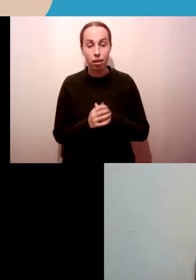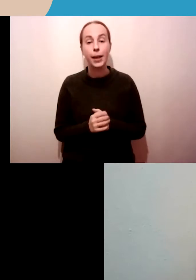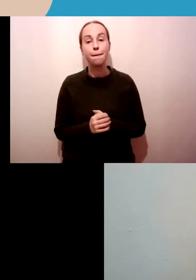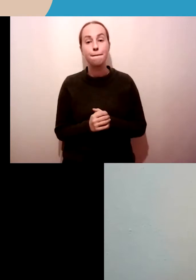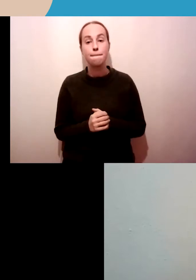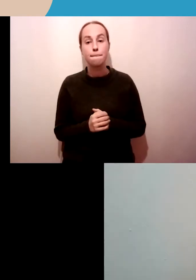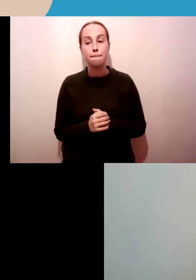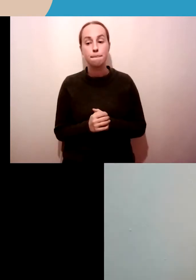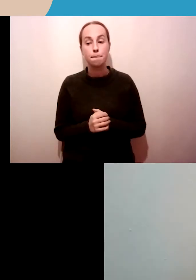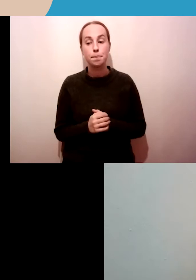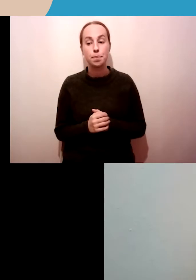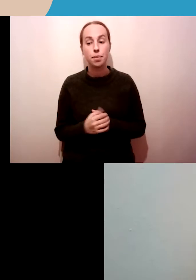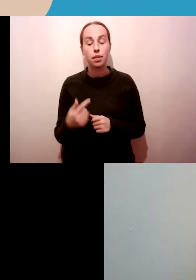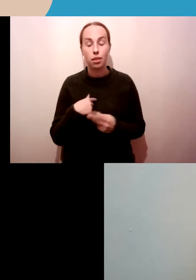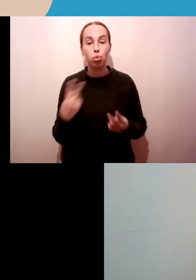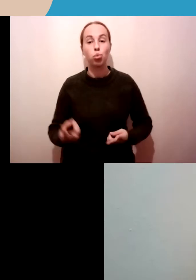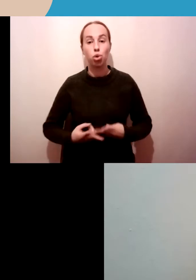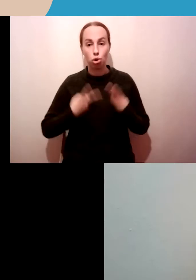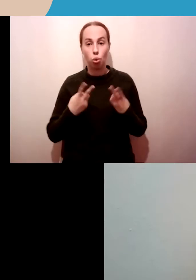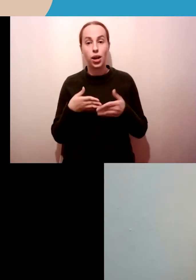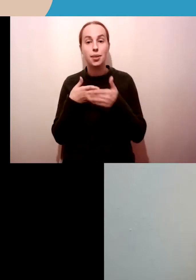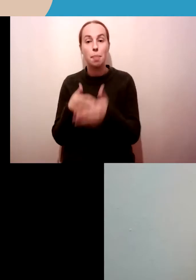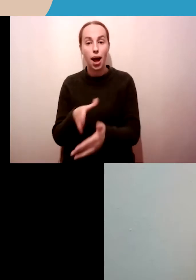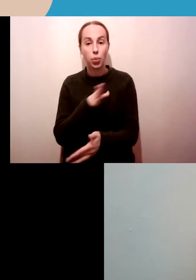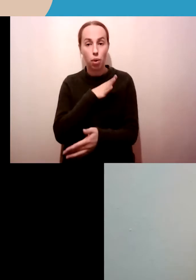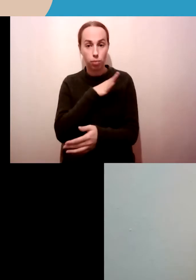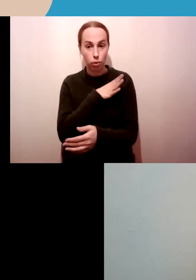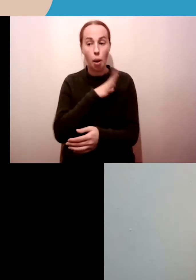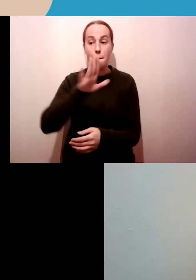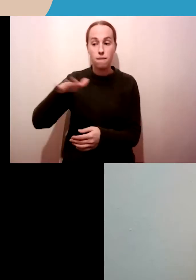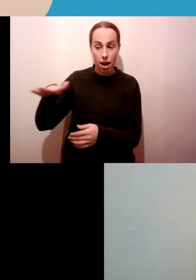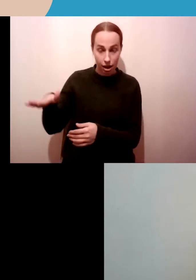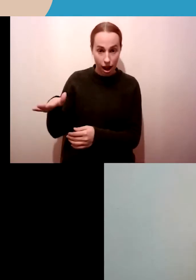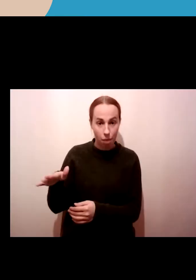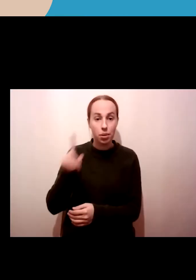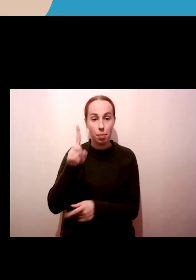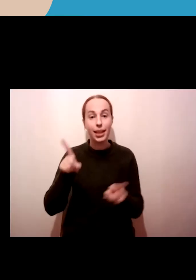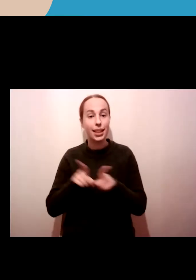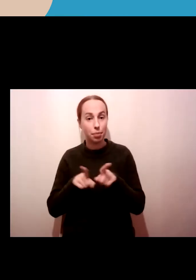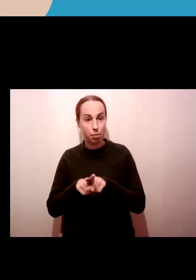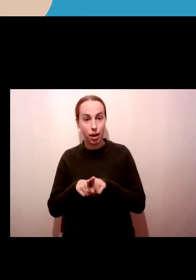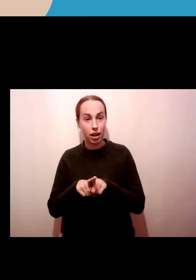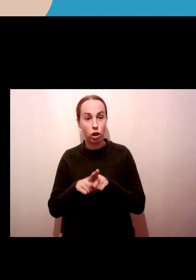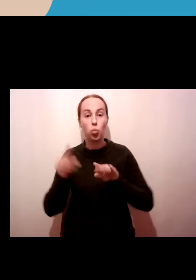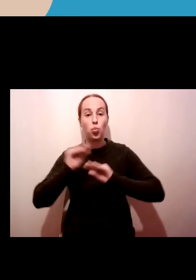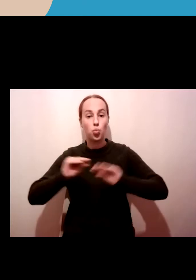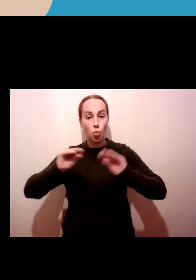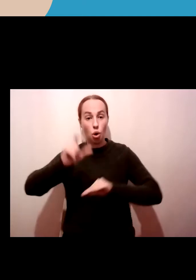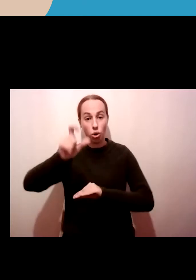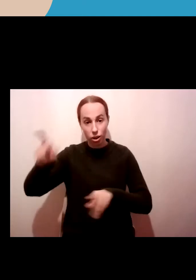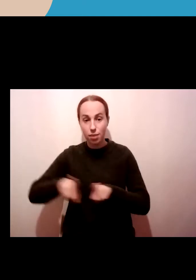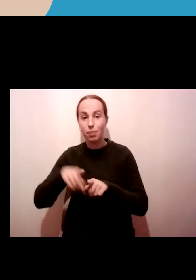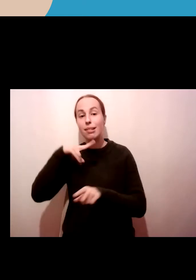1st of September. That is the first day when school children start going to school. So as it has been mentioned, we